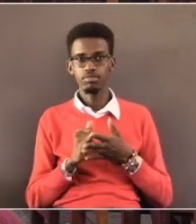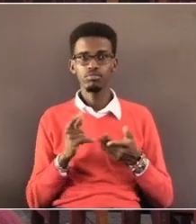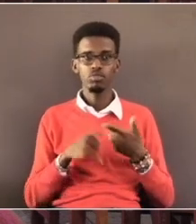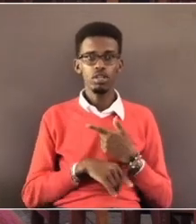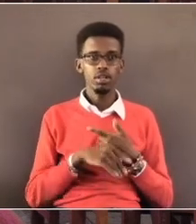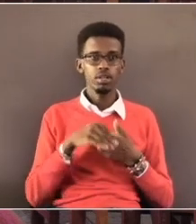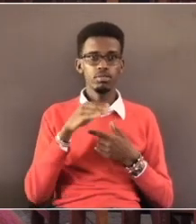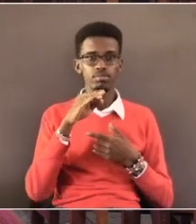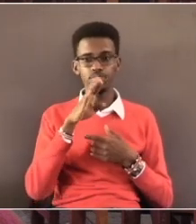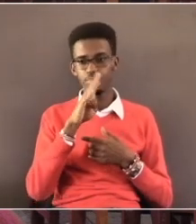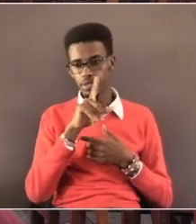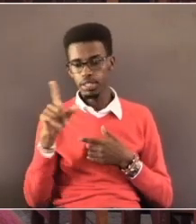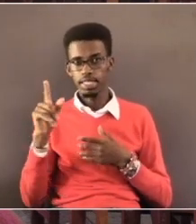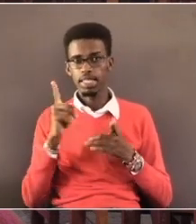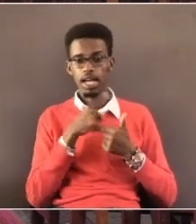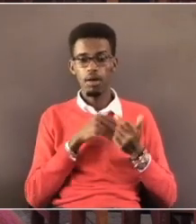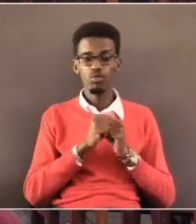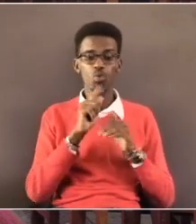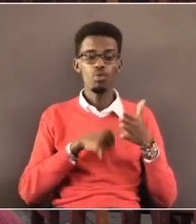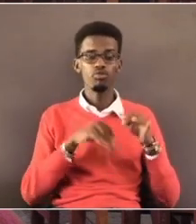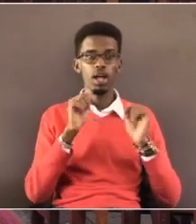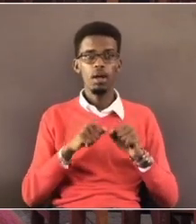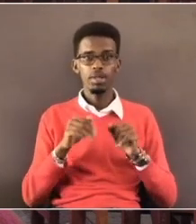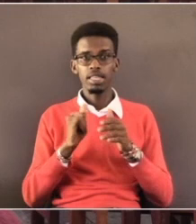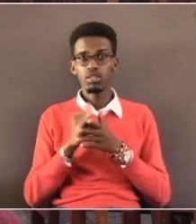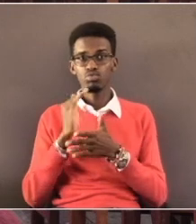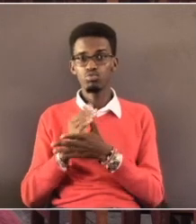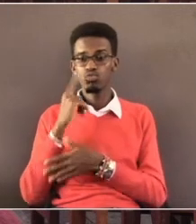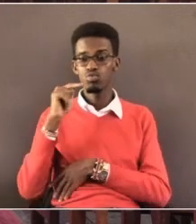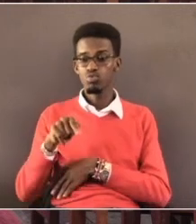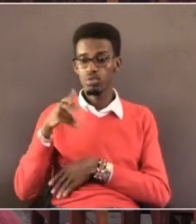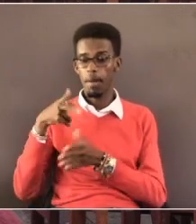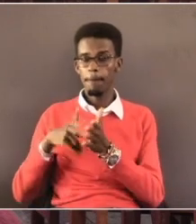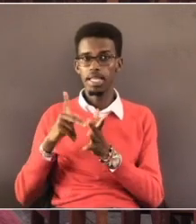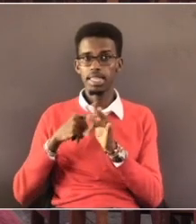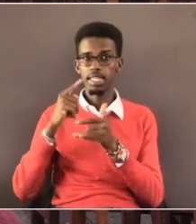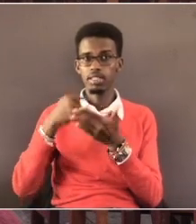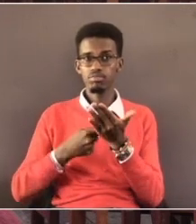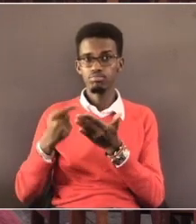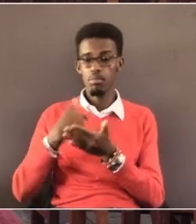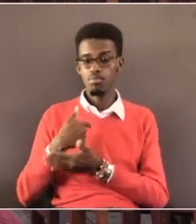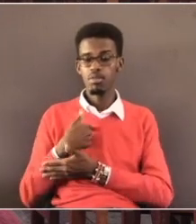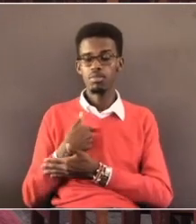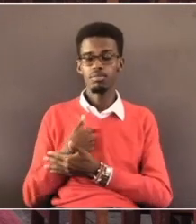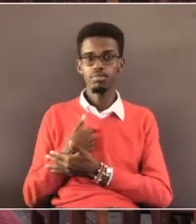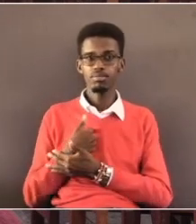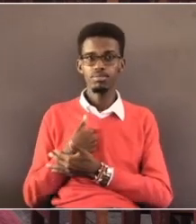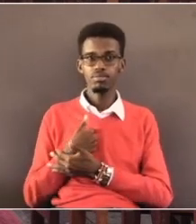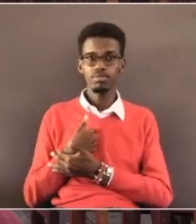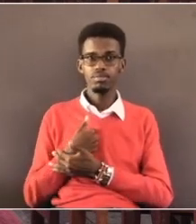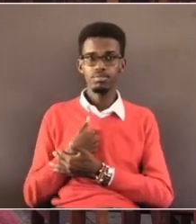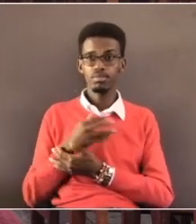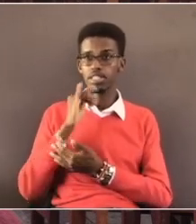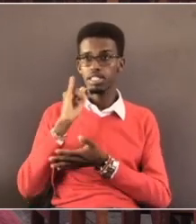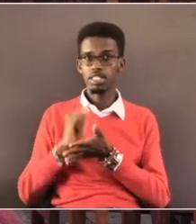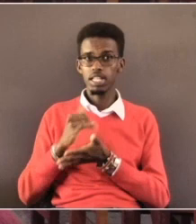bill, come up with an agreement. Is it that today it's you paying, next week it's me? Is